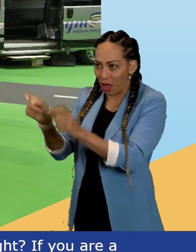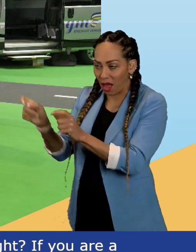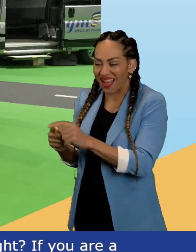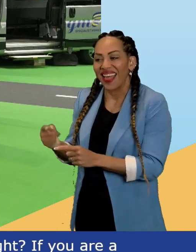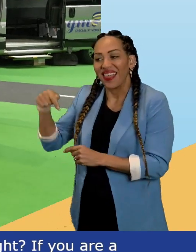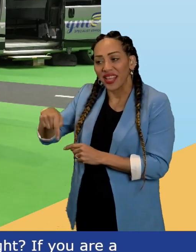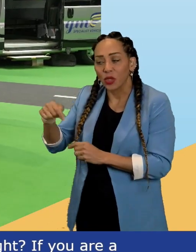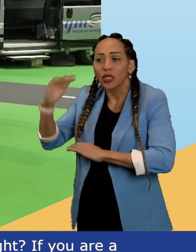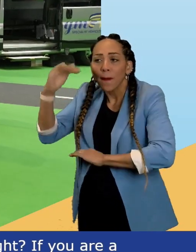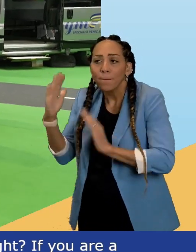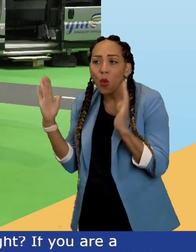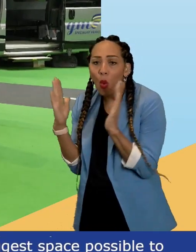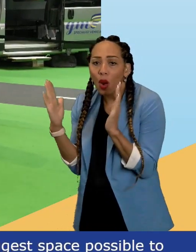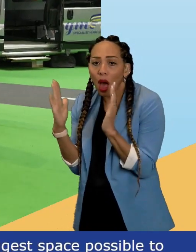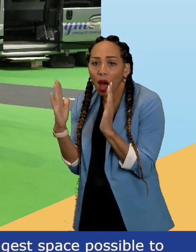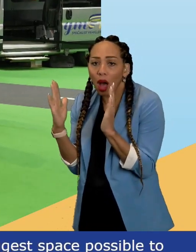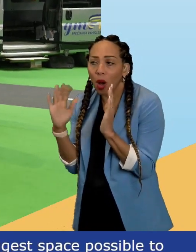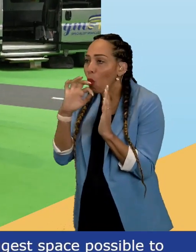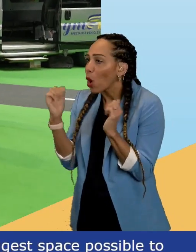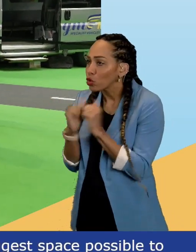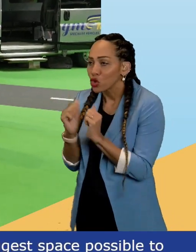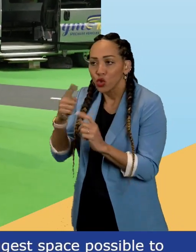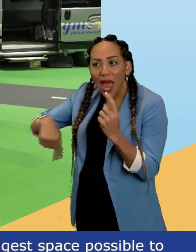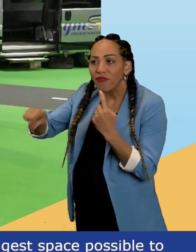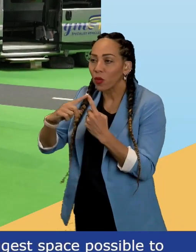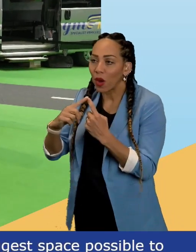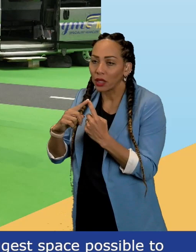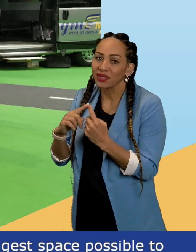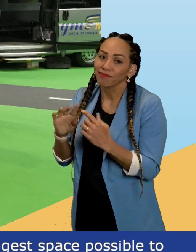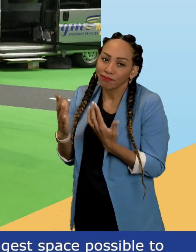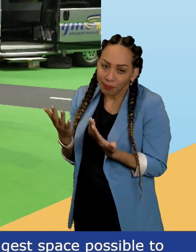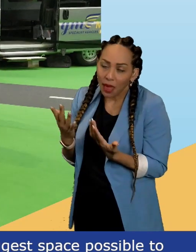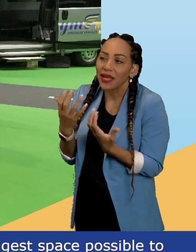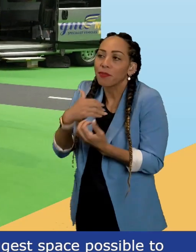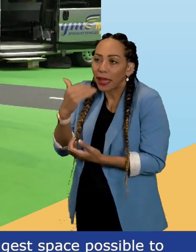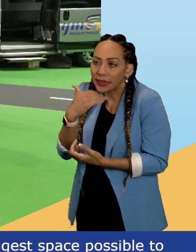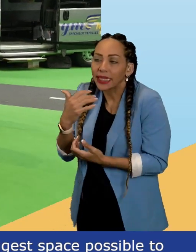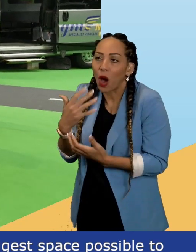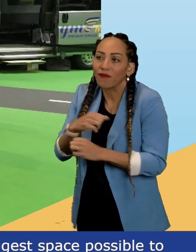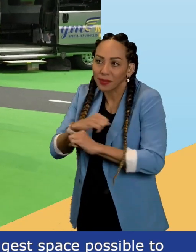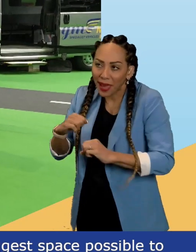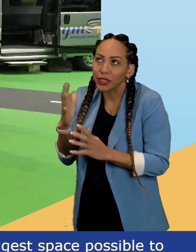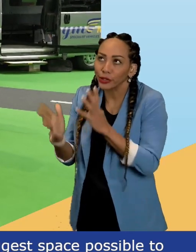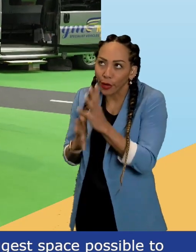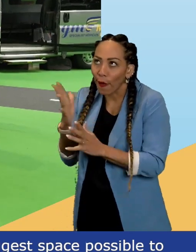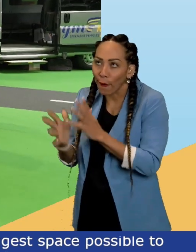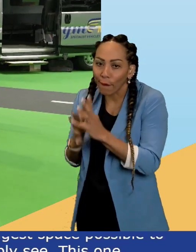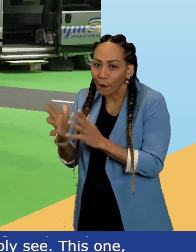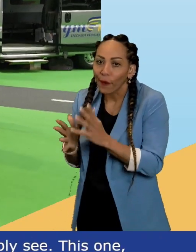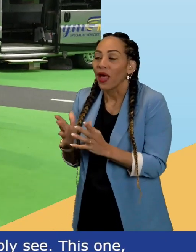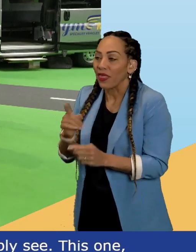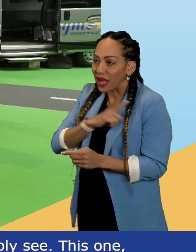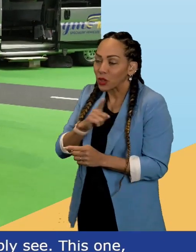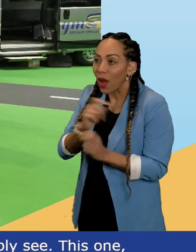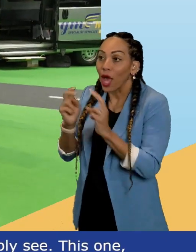one, because it's smaller in stature, it's not going to suit everybody, Right. but that said, there's a huge amount of space in here. So this is where the beauty of home demonstrations come